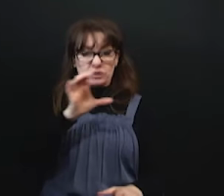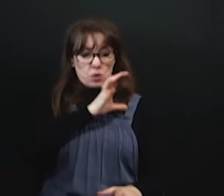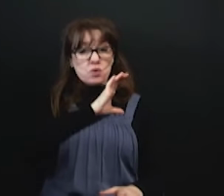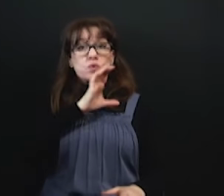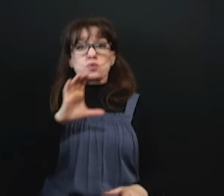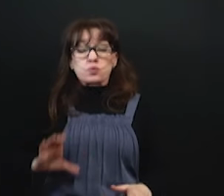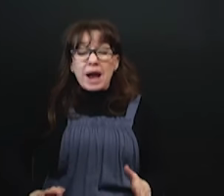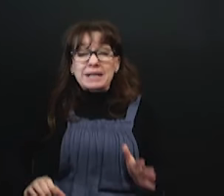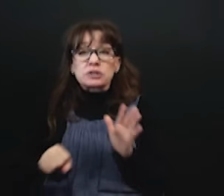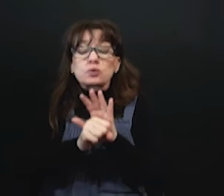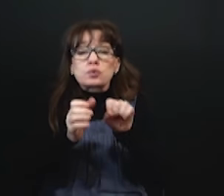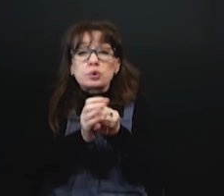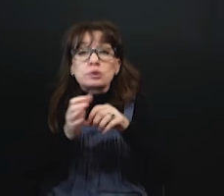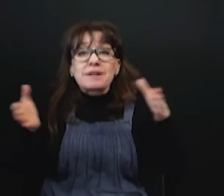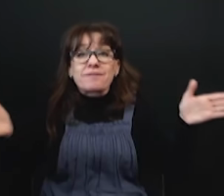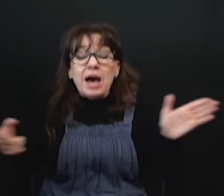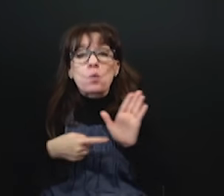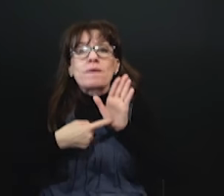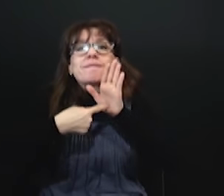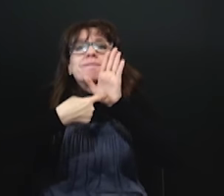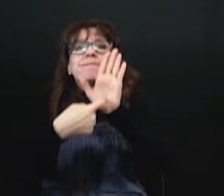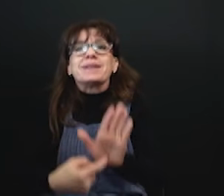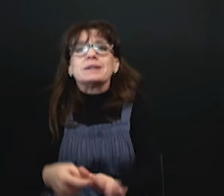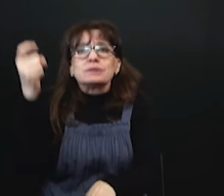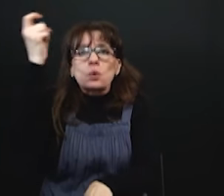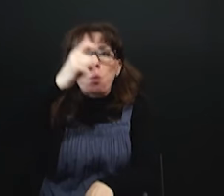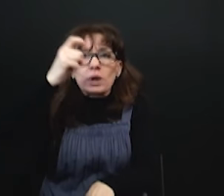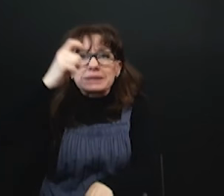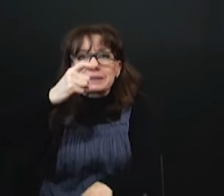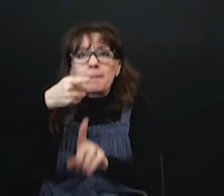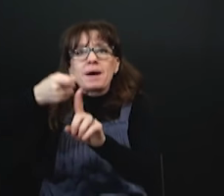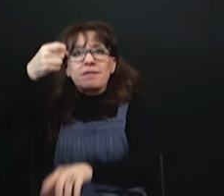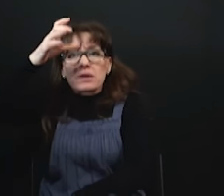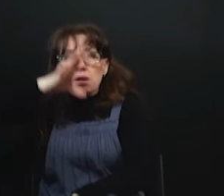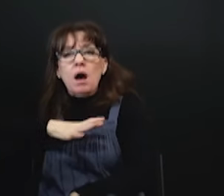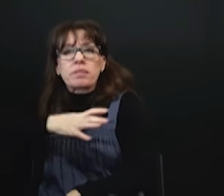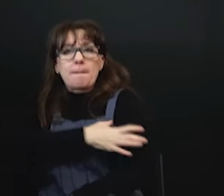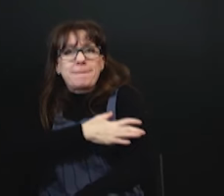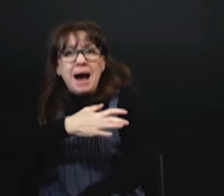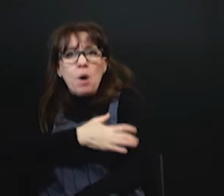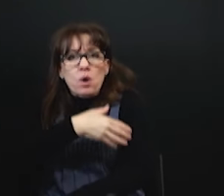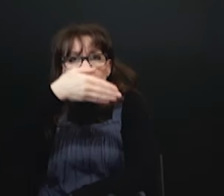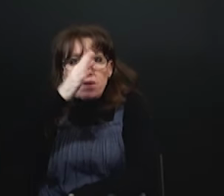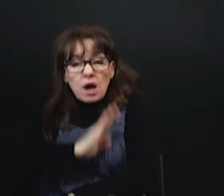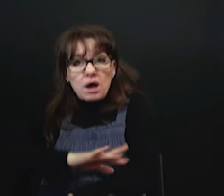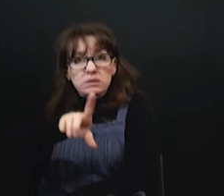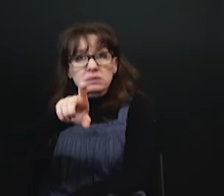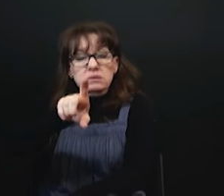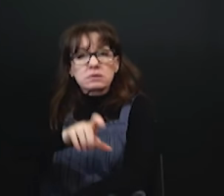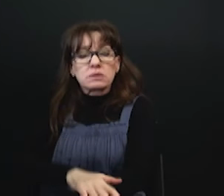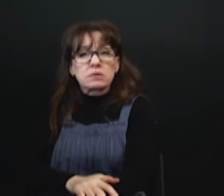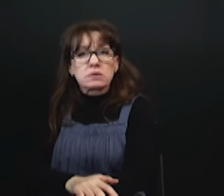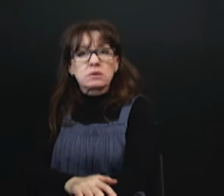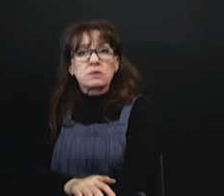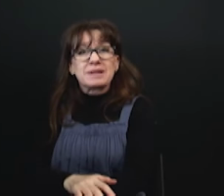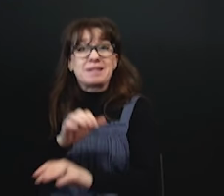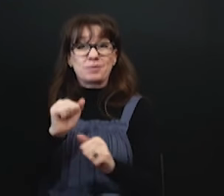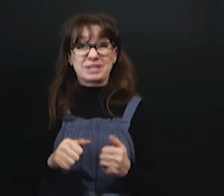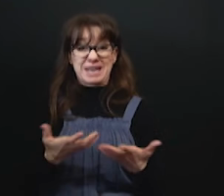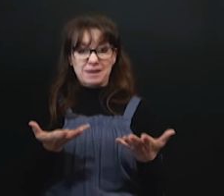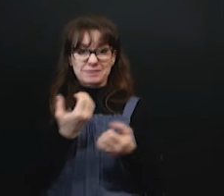crucified actually reveals the wisdom of God, the power of God, which can actually save